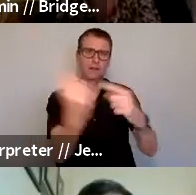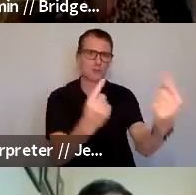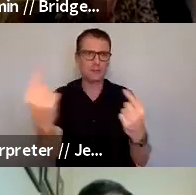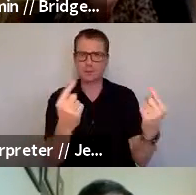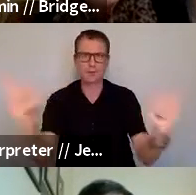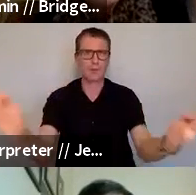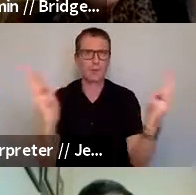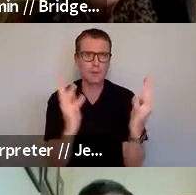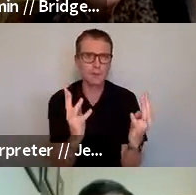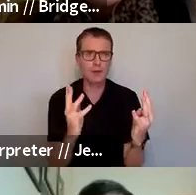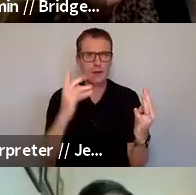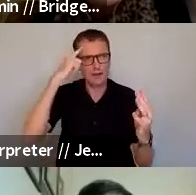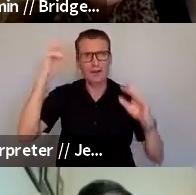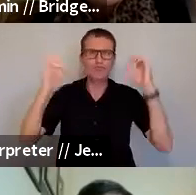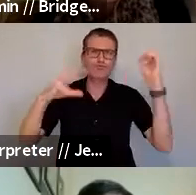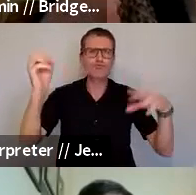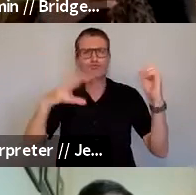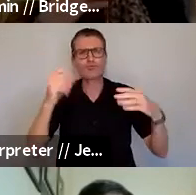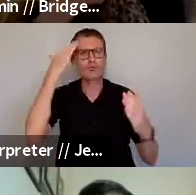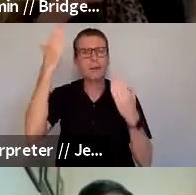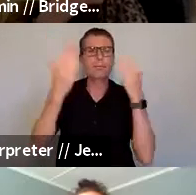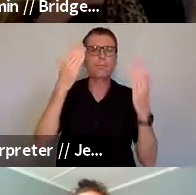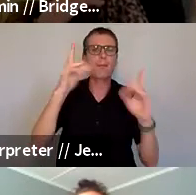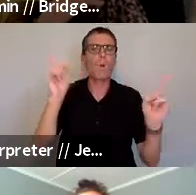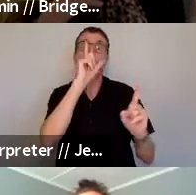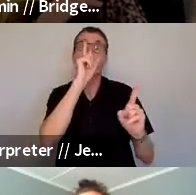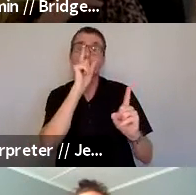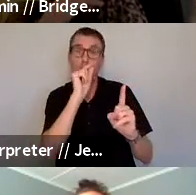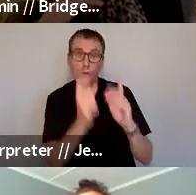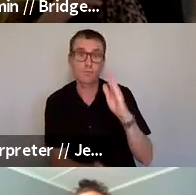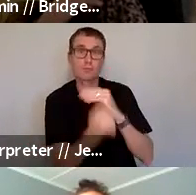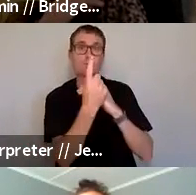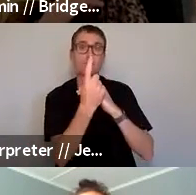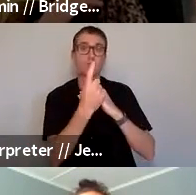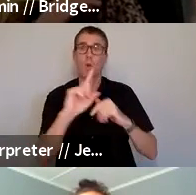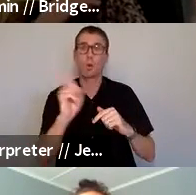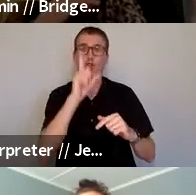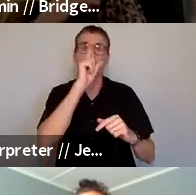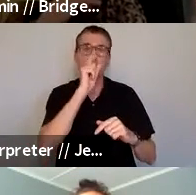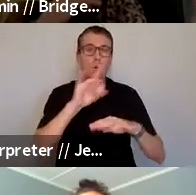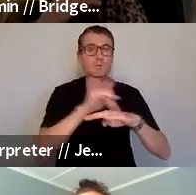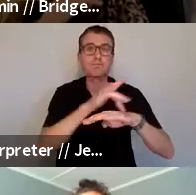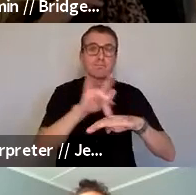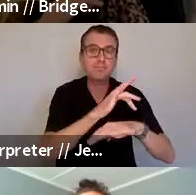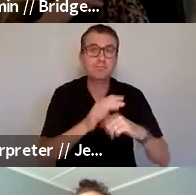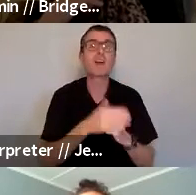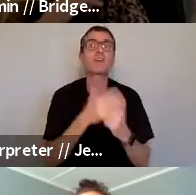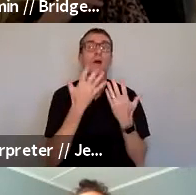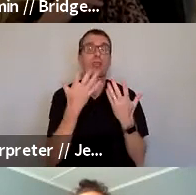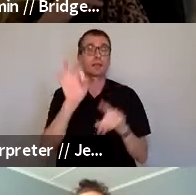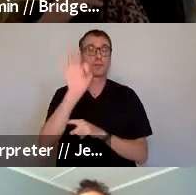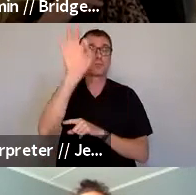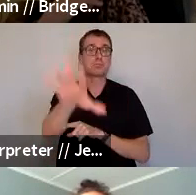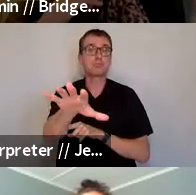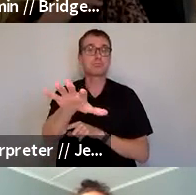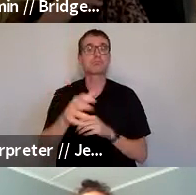can we create together now, and maybe some collaborations could come out of it. So there's an idea. So have a think about that and perhaps put